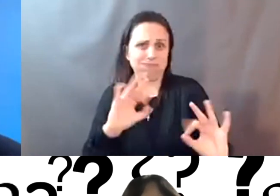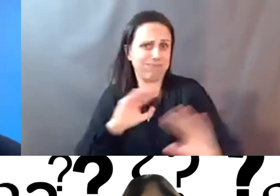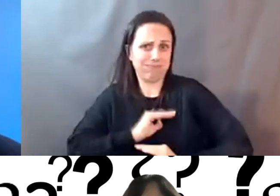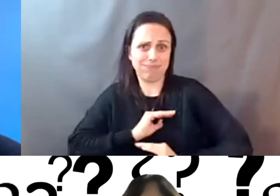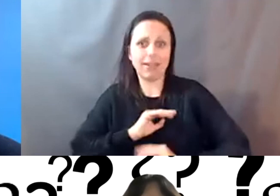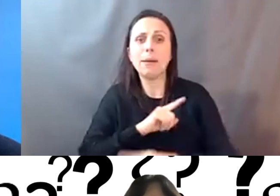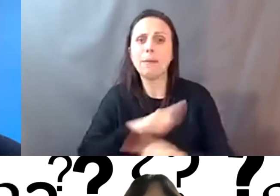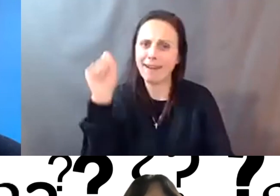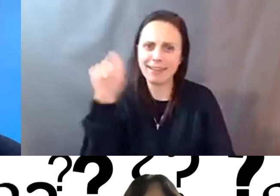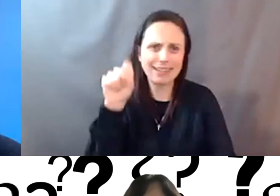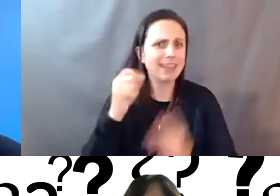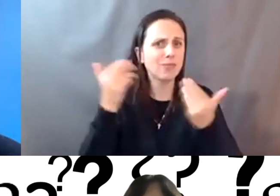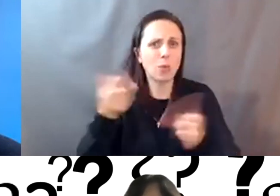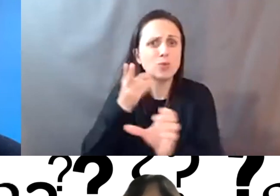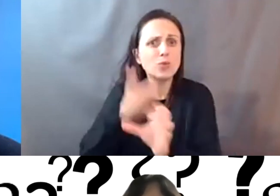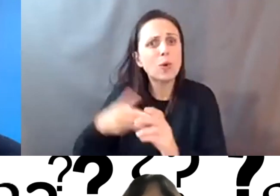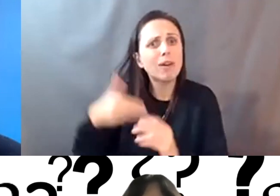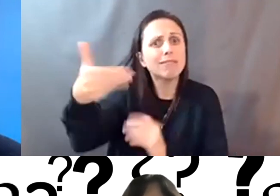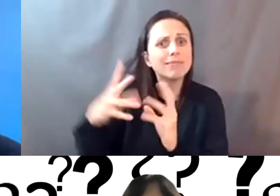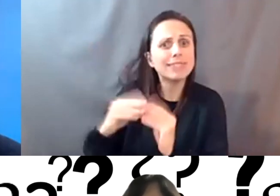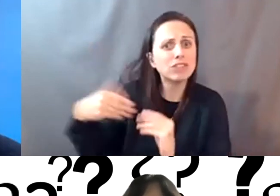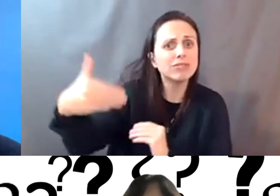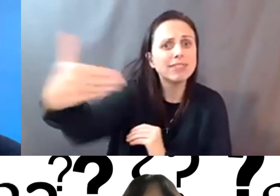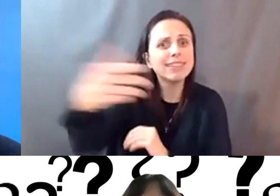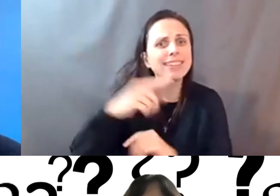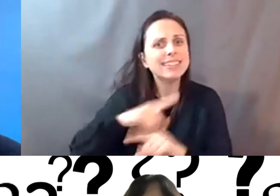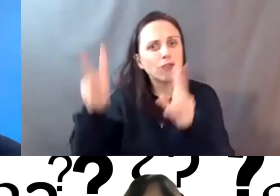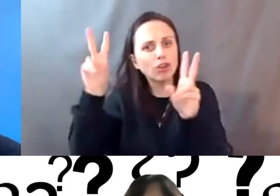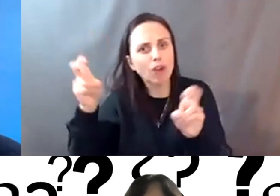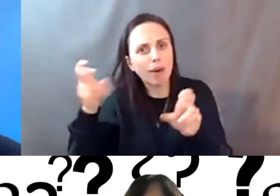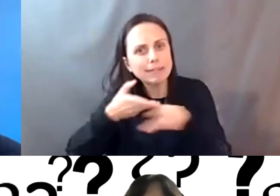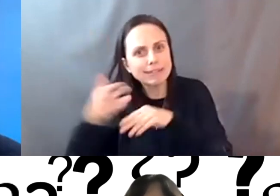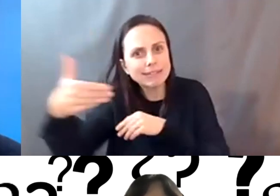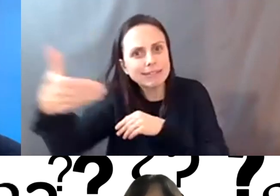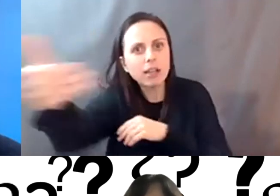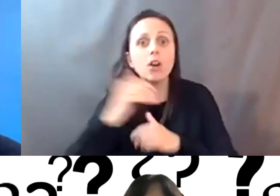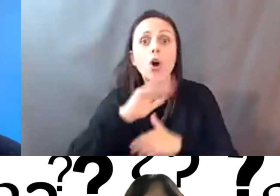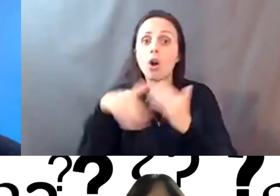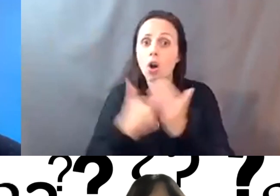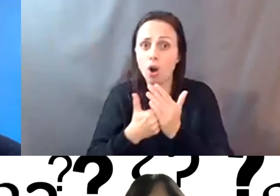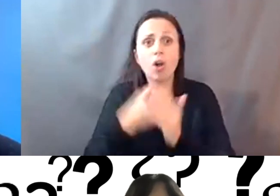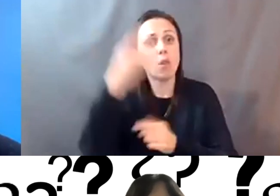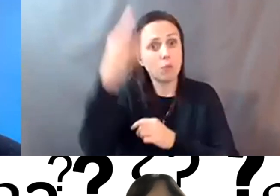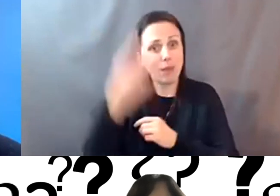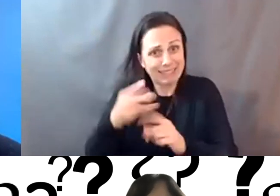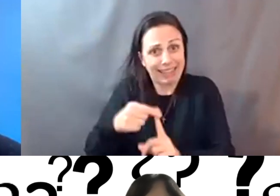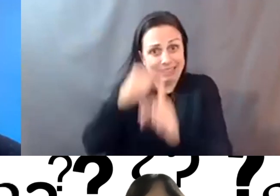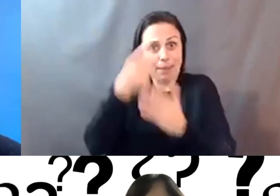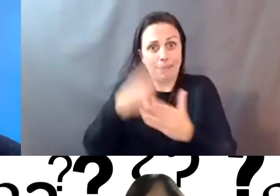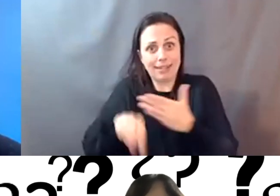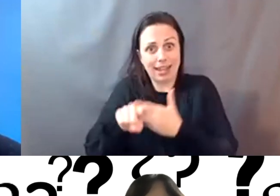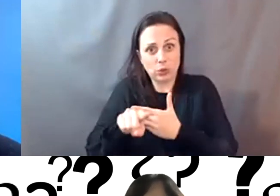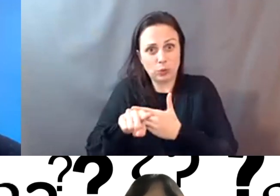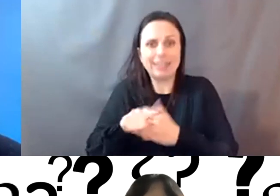yes, definitely sign up for the rest of the sessions. They're all on different topics and they are all on Wednesdays except next week, which is